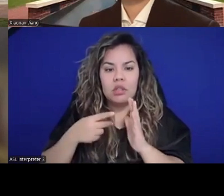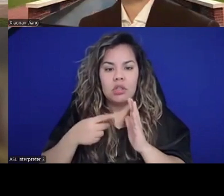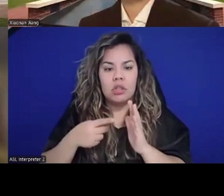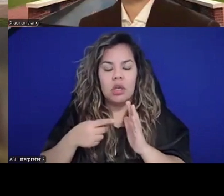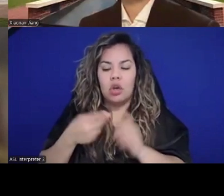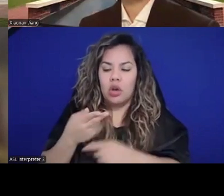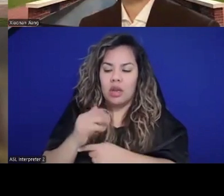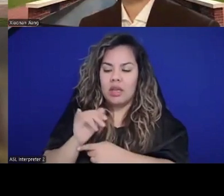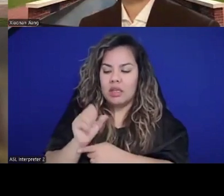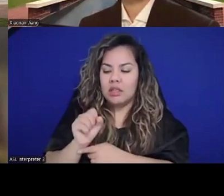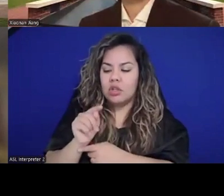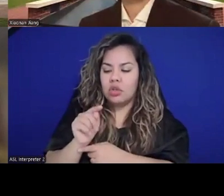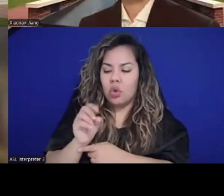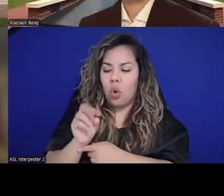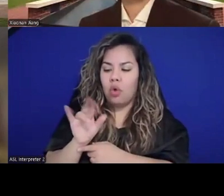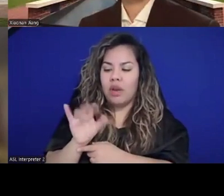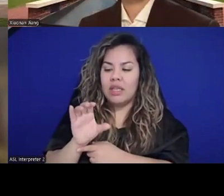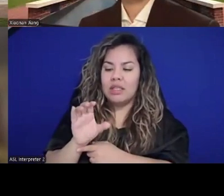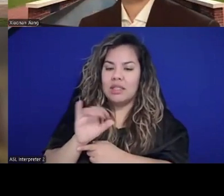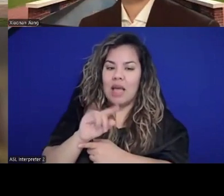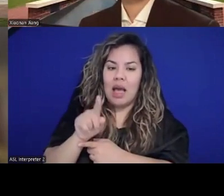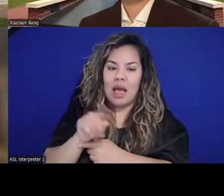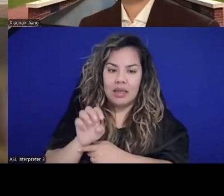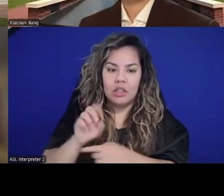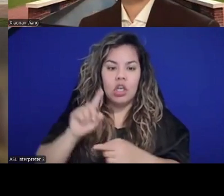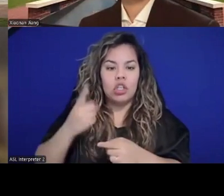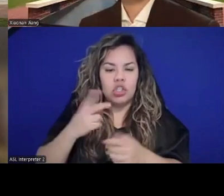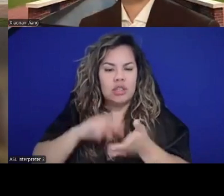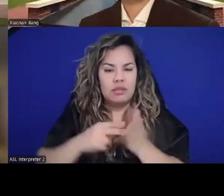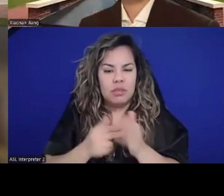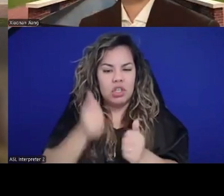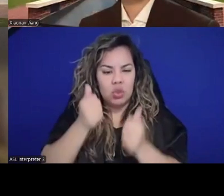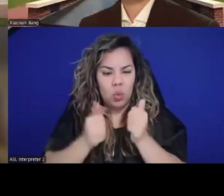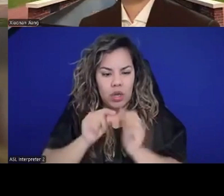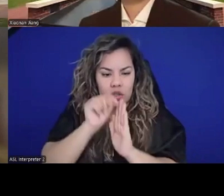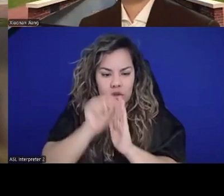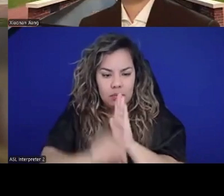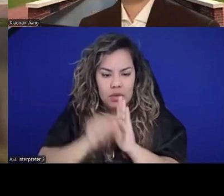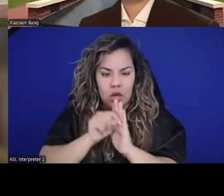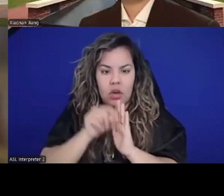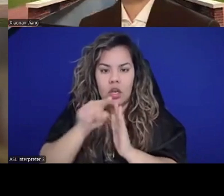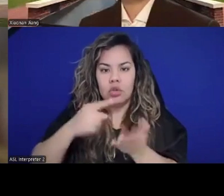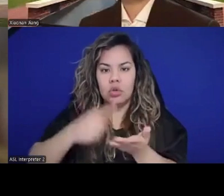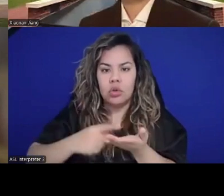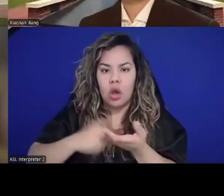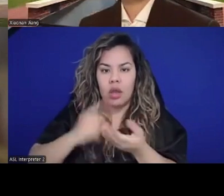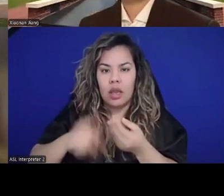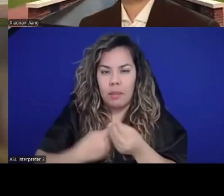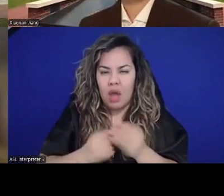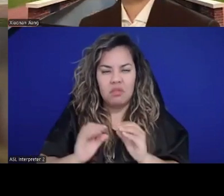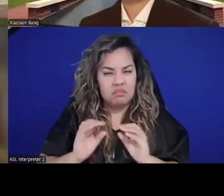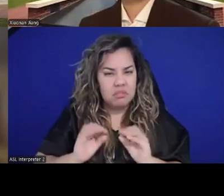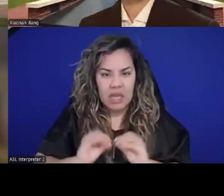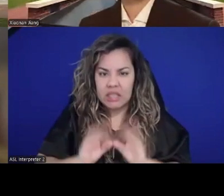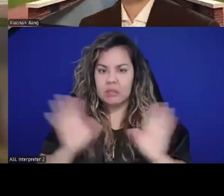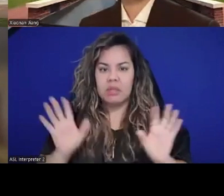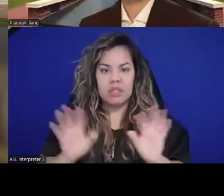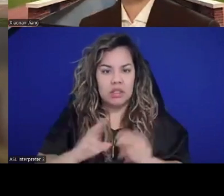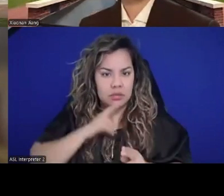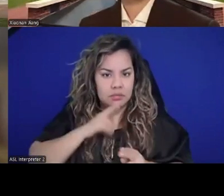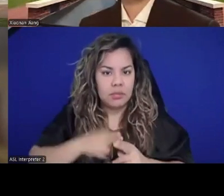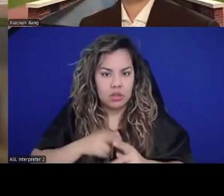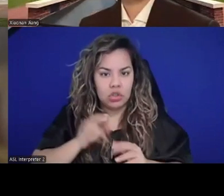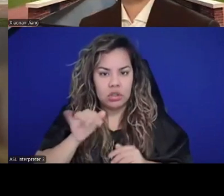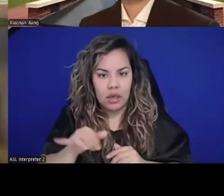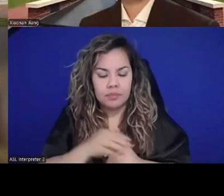talking about explicitly. Okay, so there's this